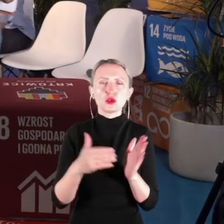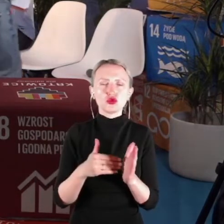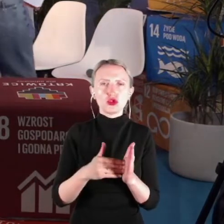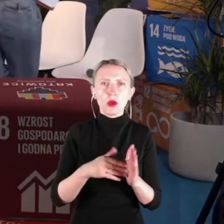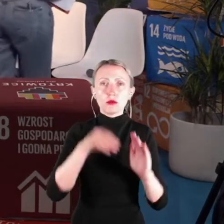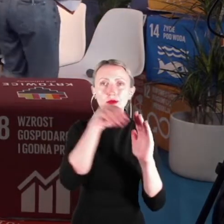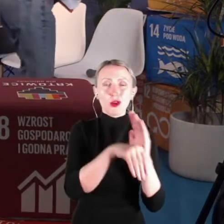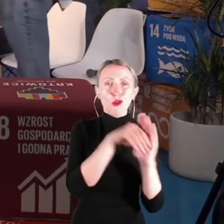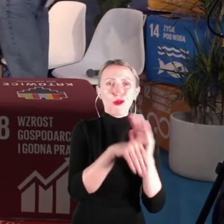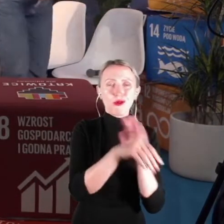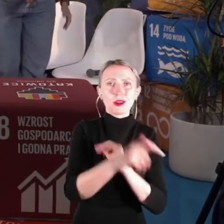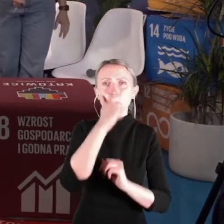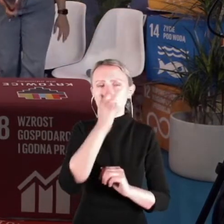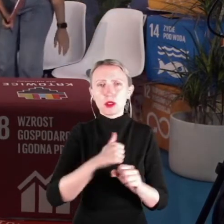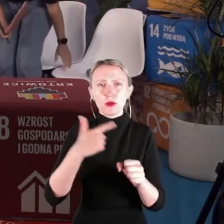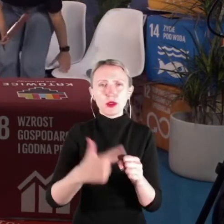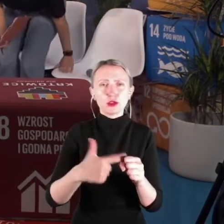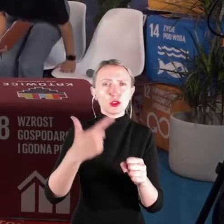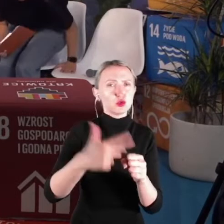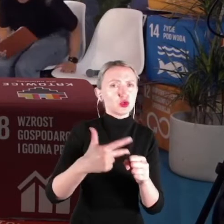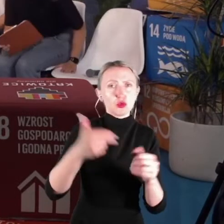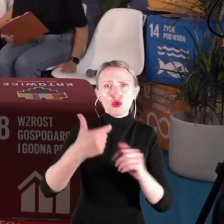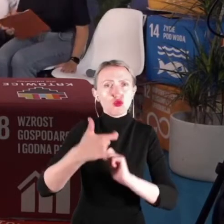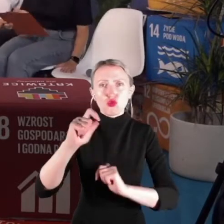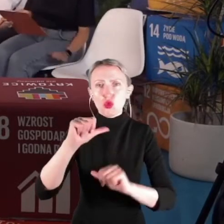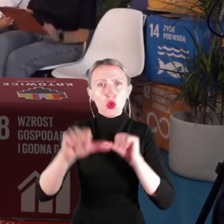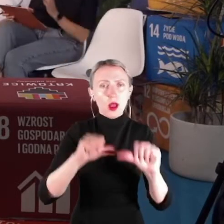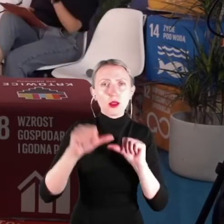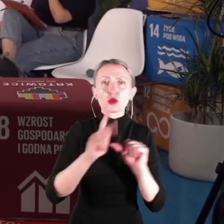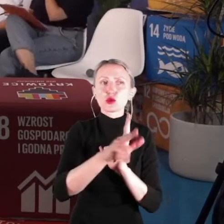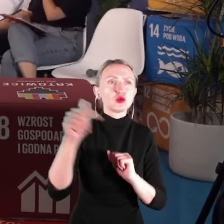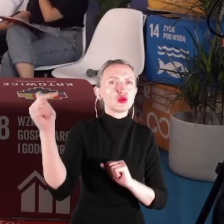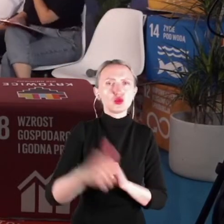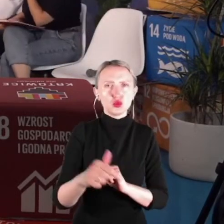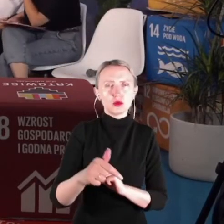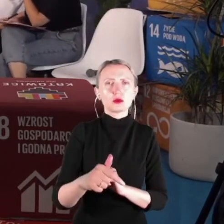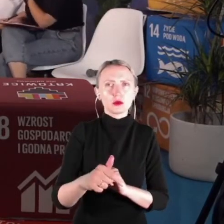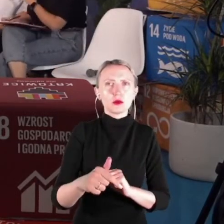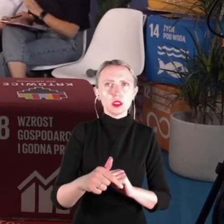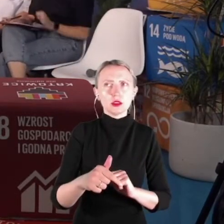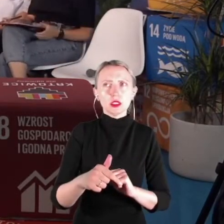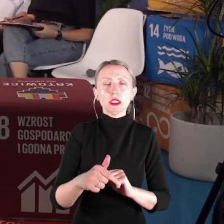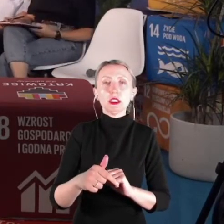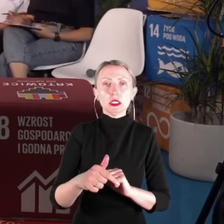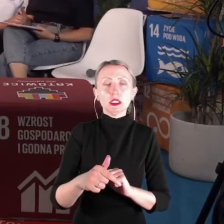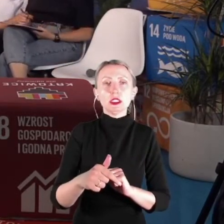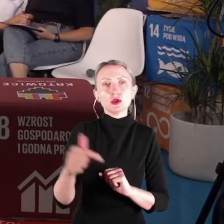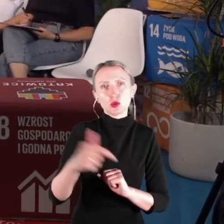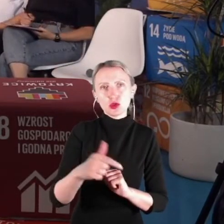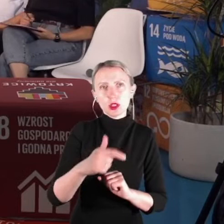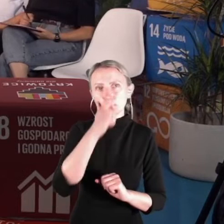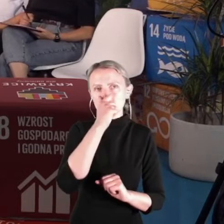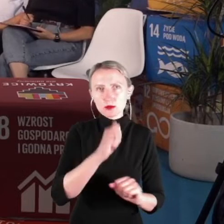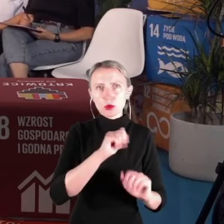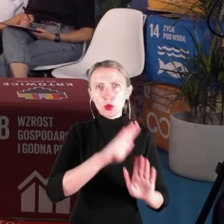but like if there are people there, someone would need to take care of the nuclear waste in 1,000 years. So this